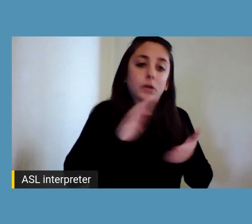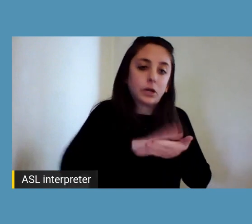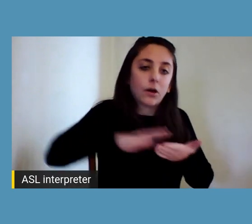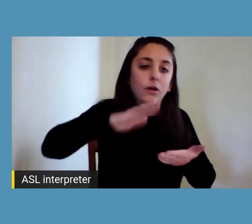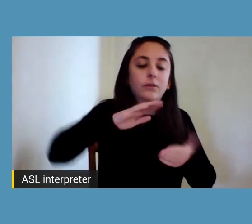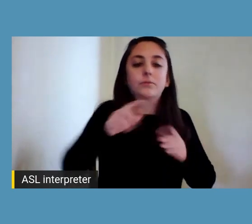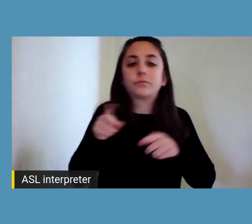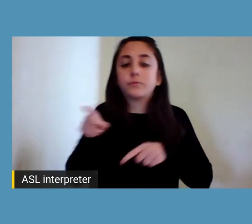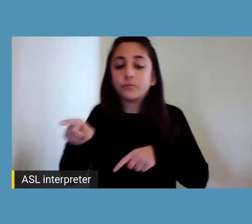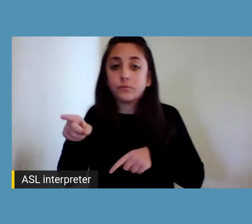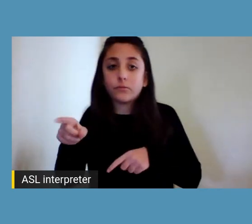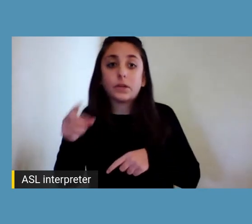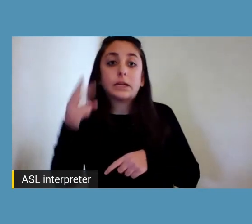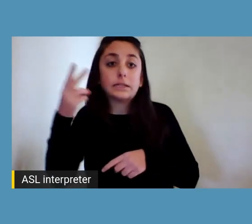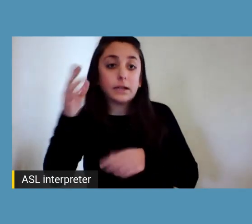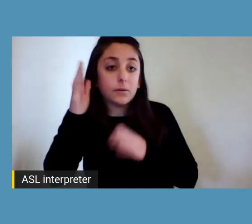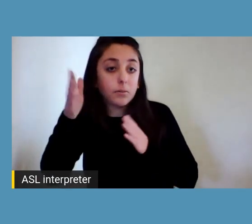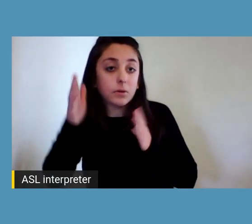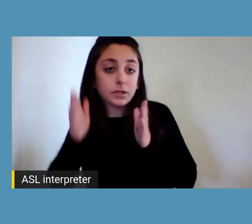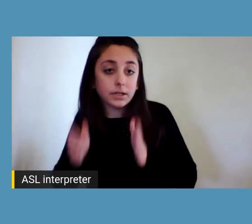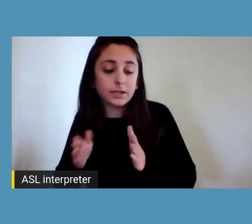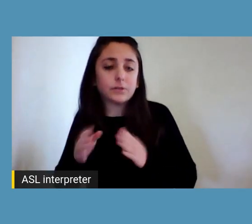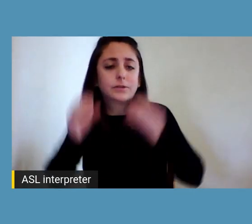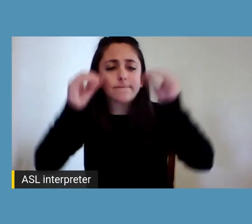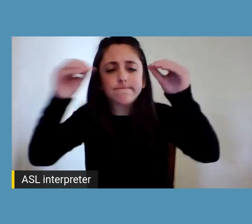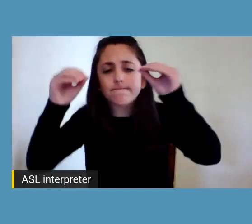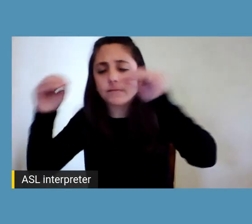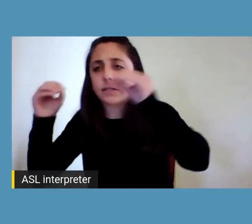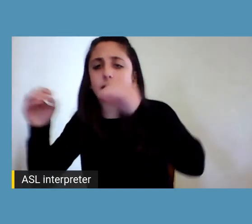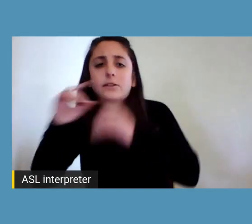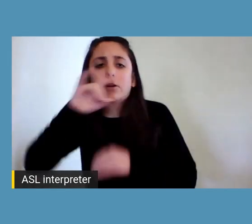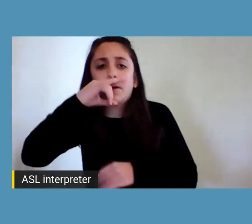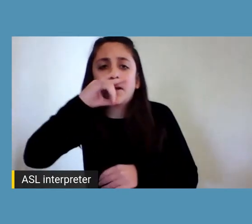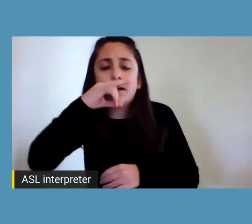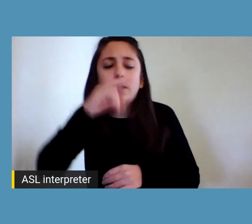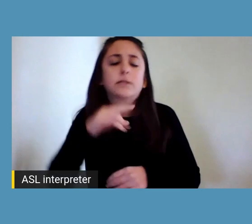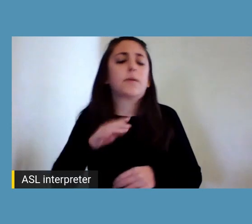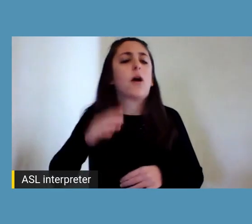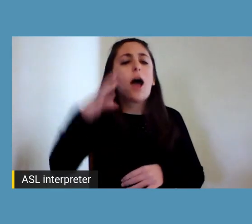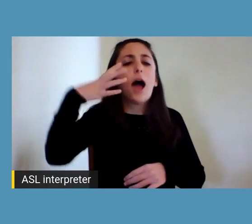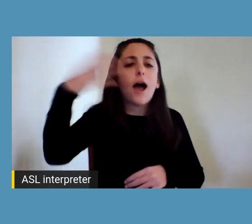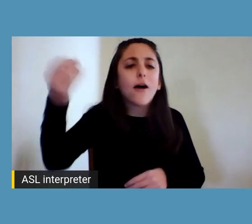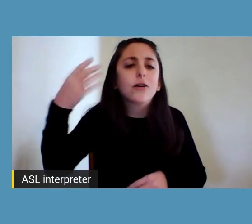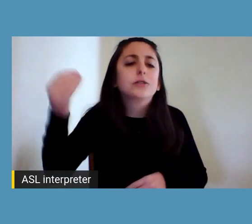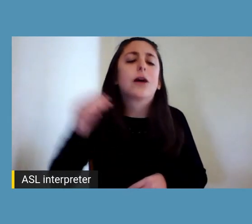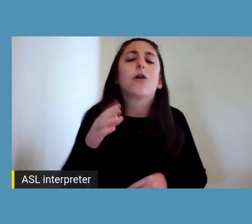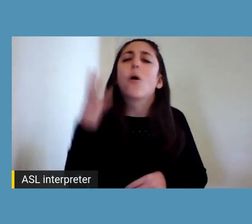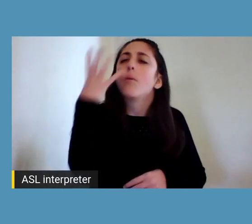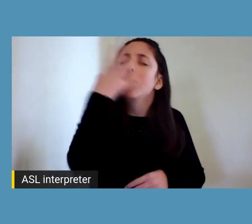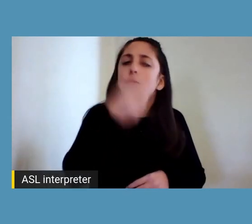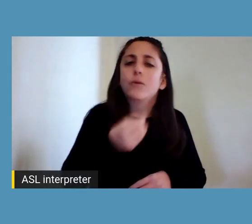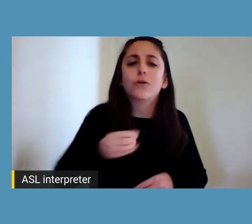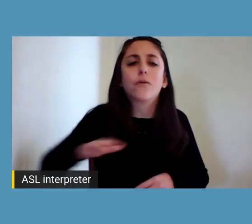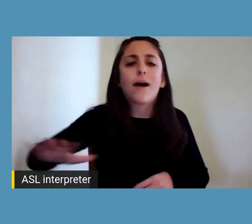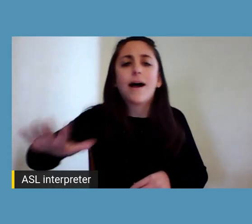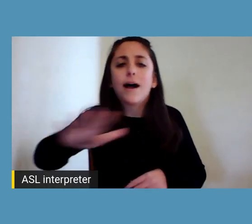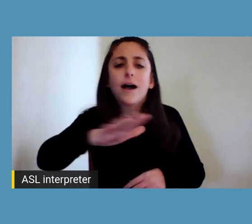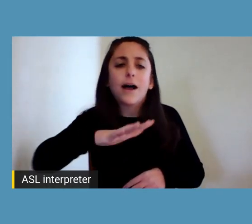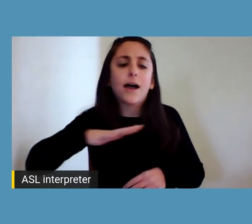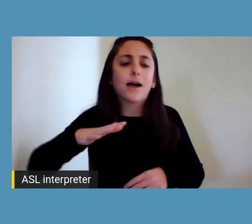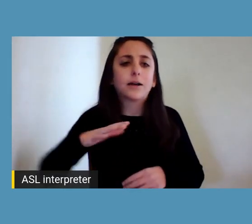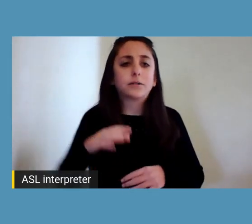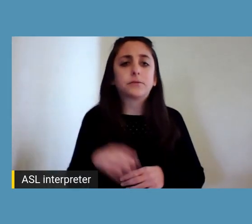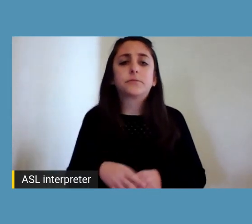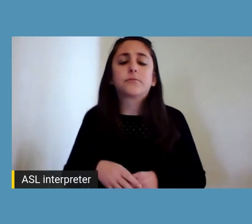As a naturalist, Emily teaches kids of all ages about nature in beautiful places. She earned a degree in outdoor